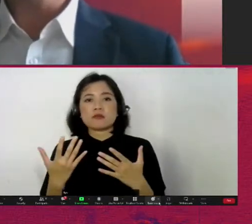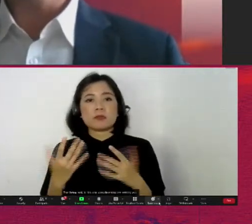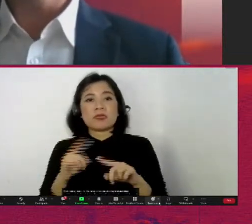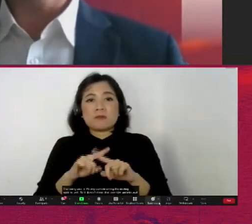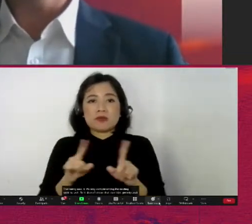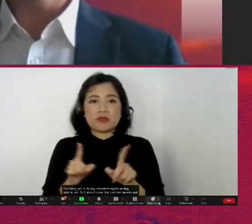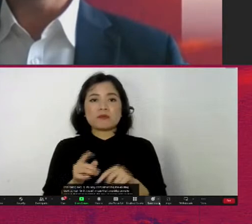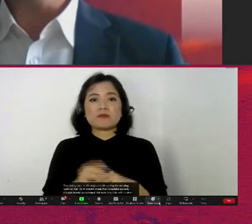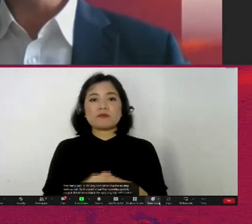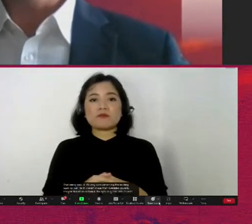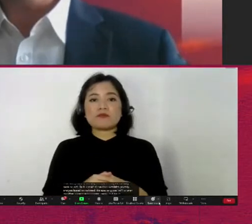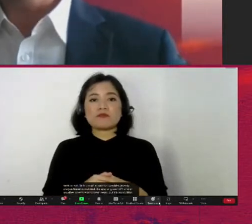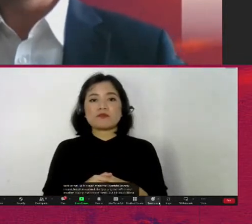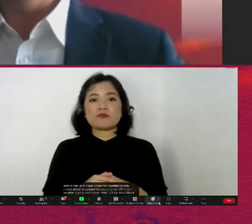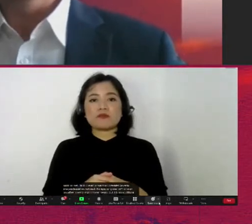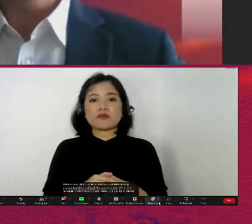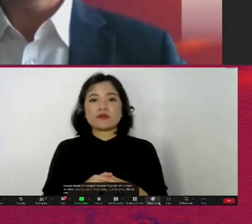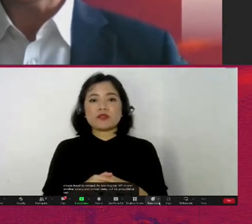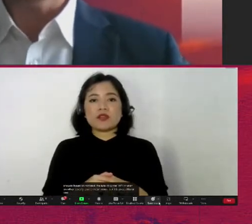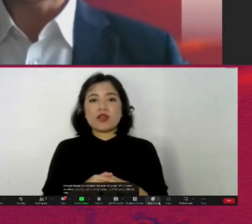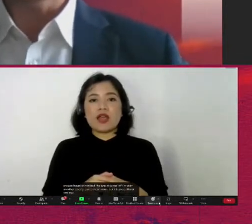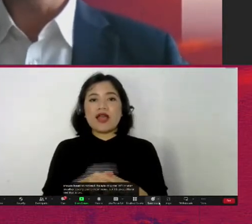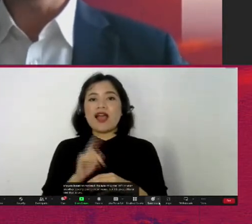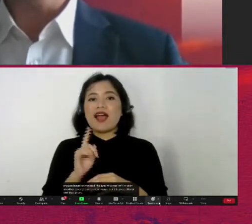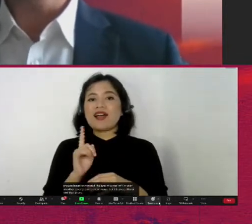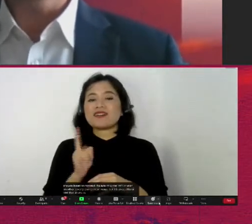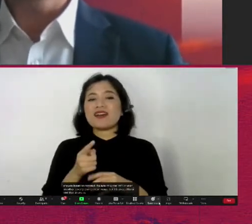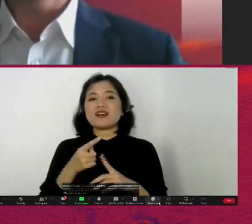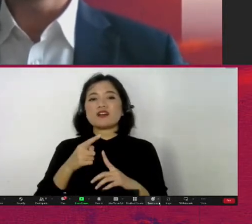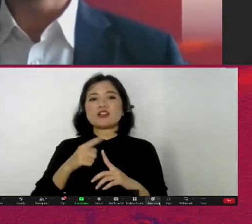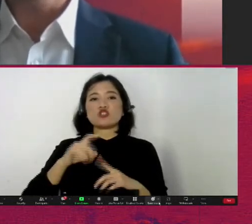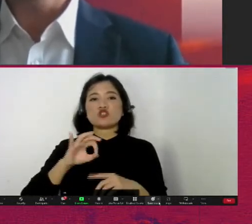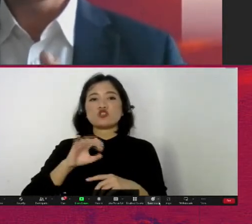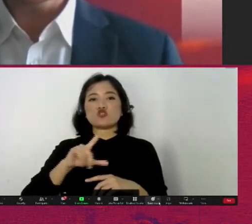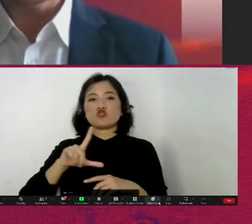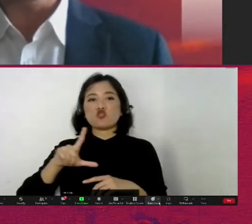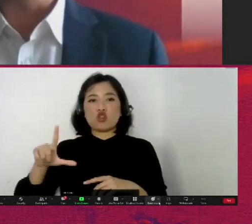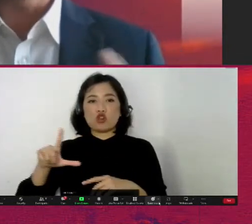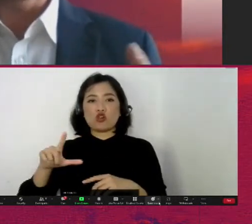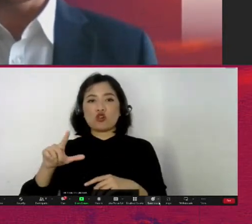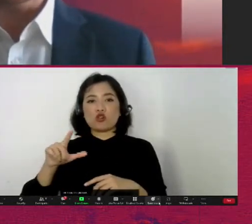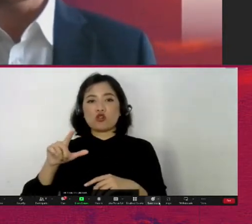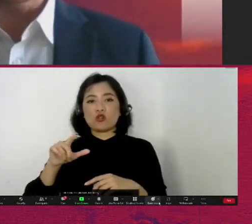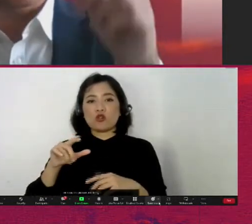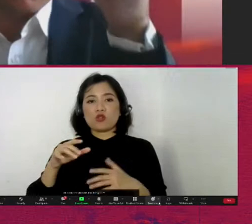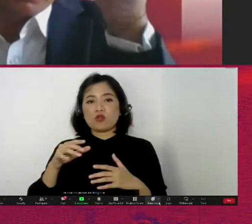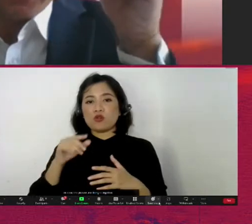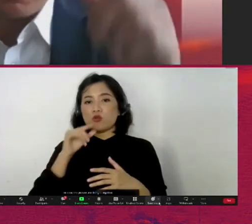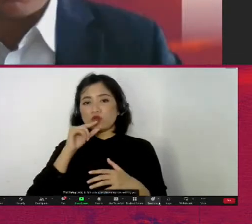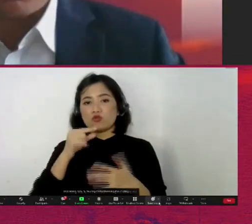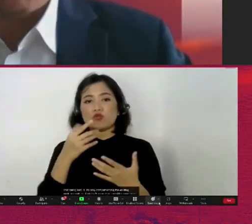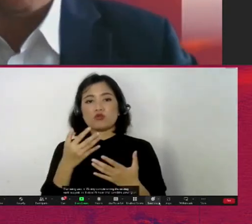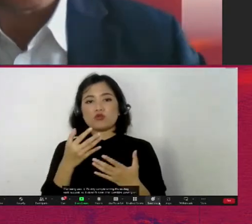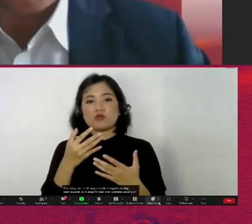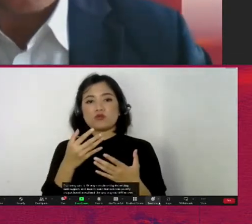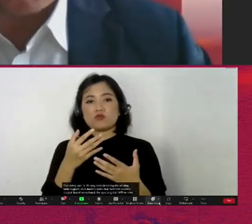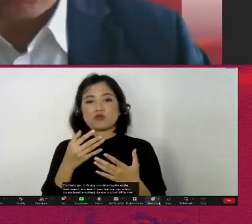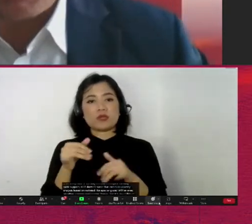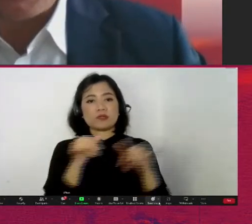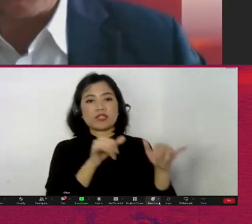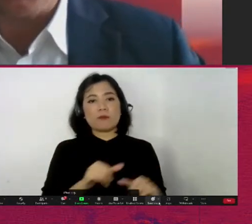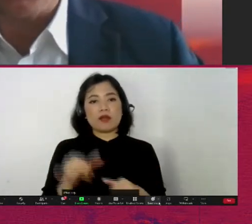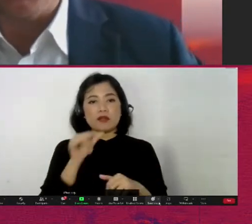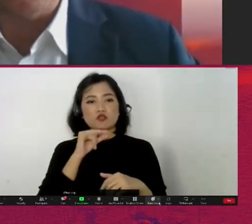But it is an additional tool that allows us to close the picture and bring it together,